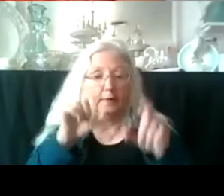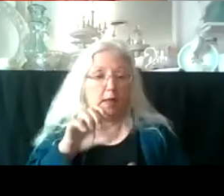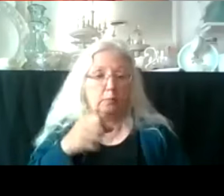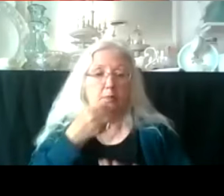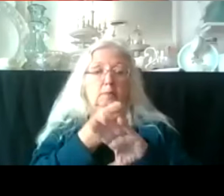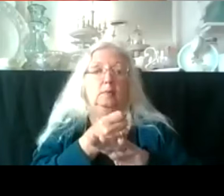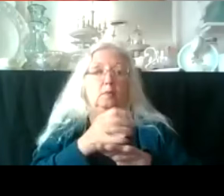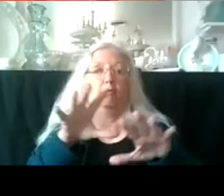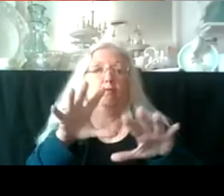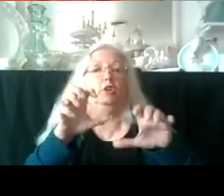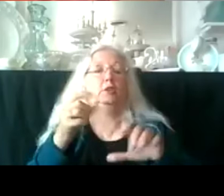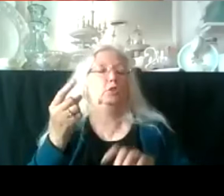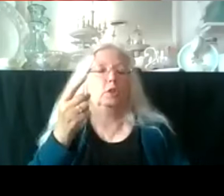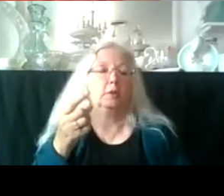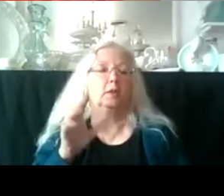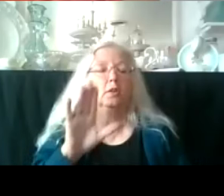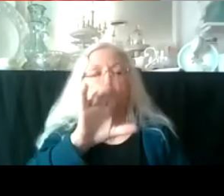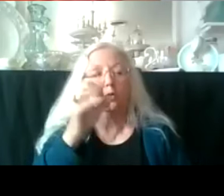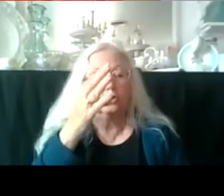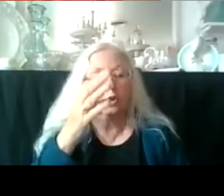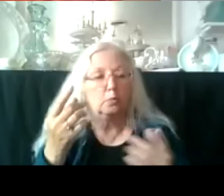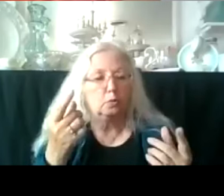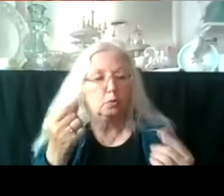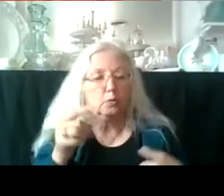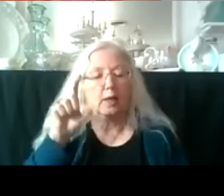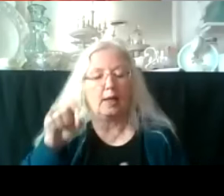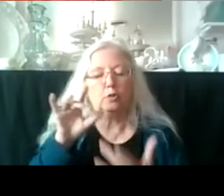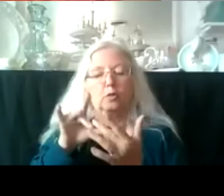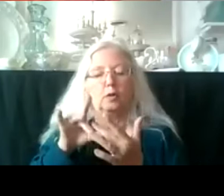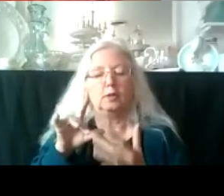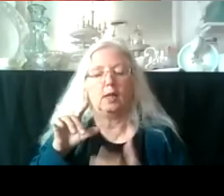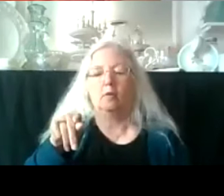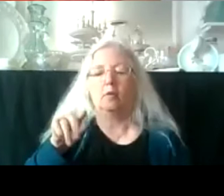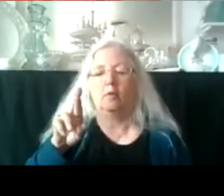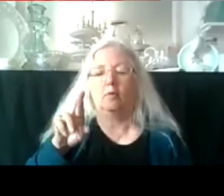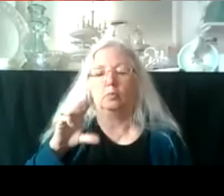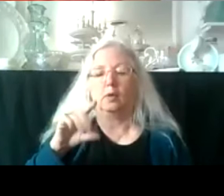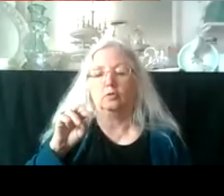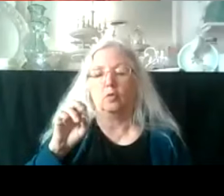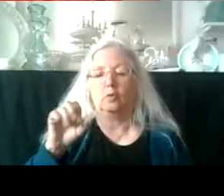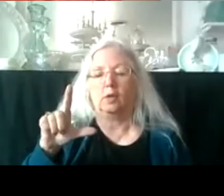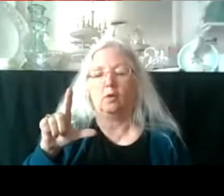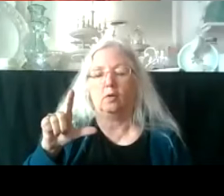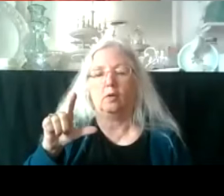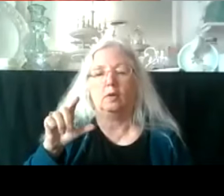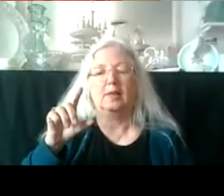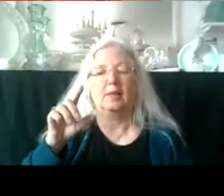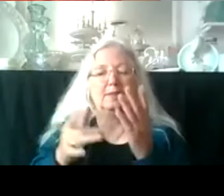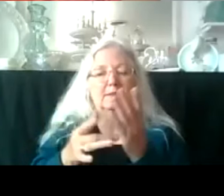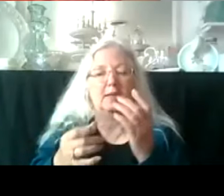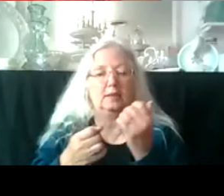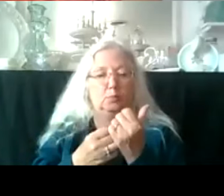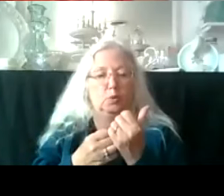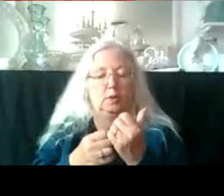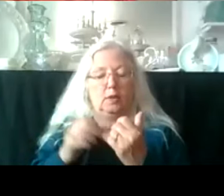along those lines, your job is to contact the Proctorio Tech Support. The Proctorio Tech Support are the